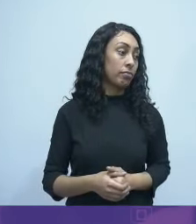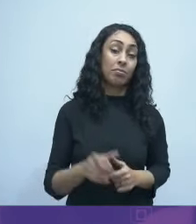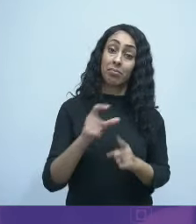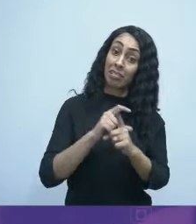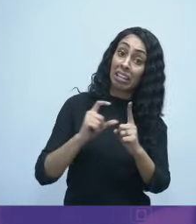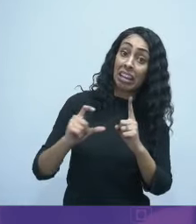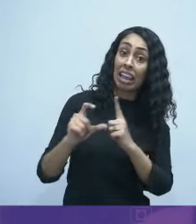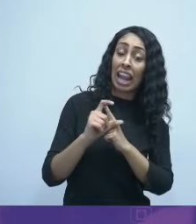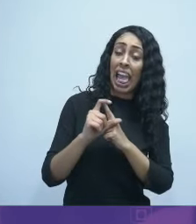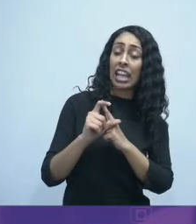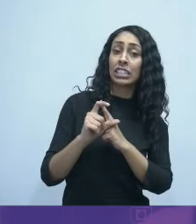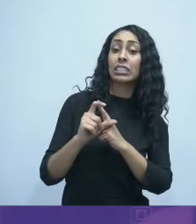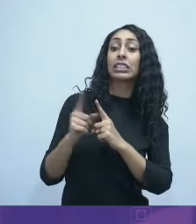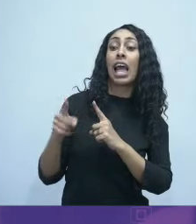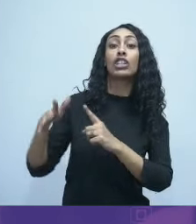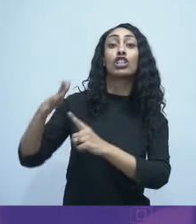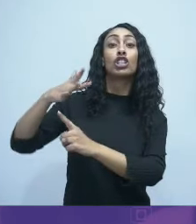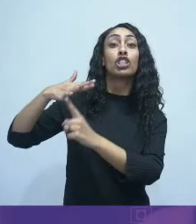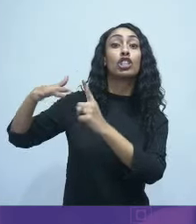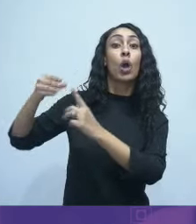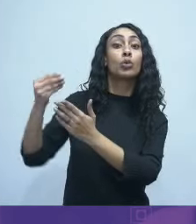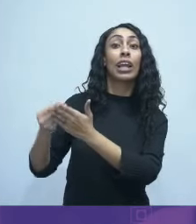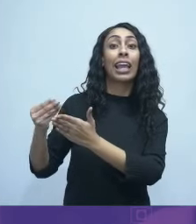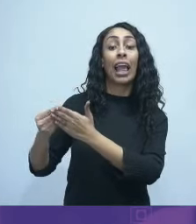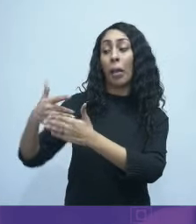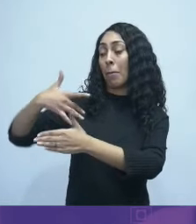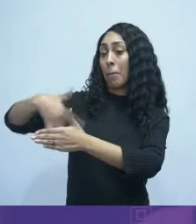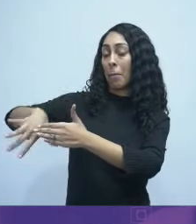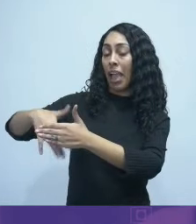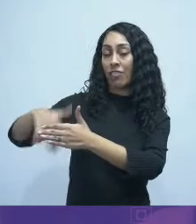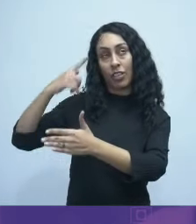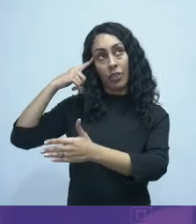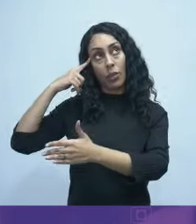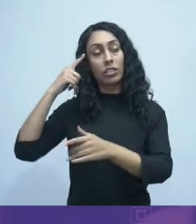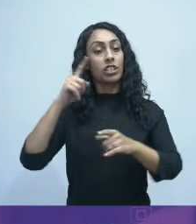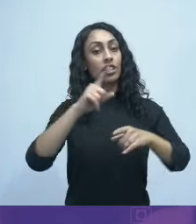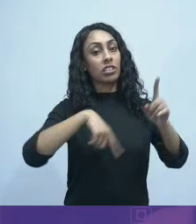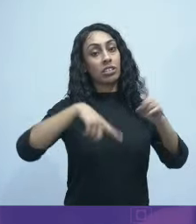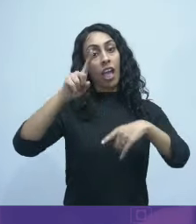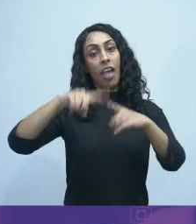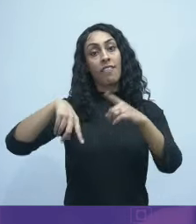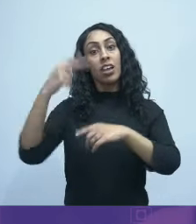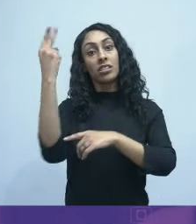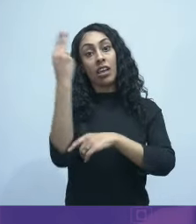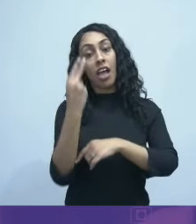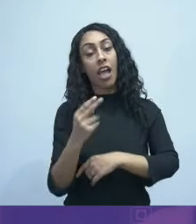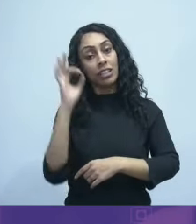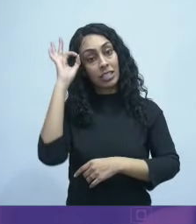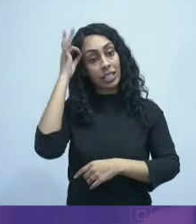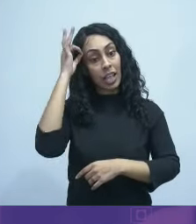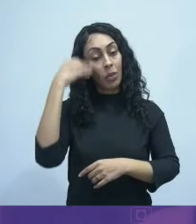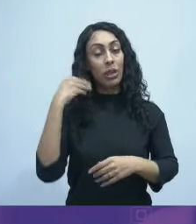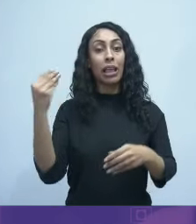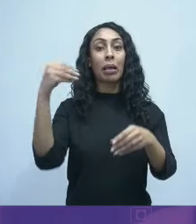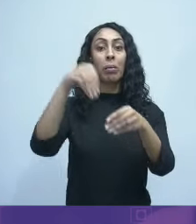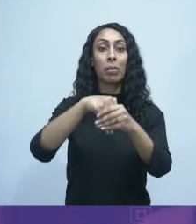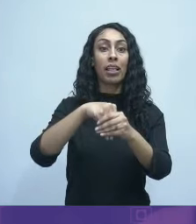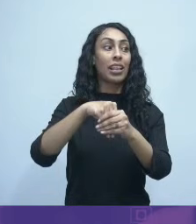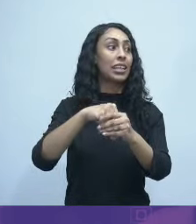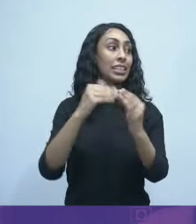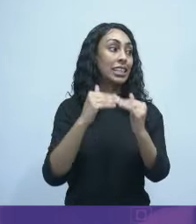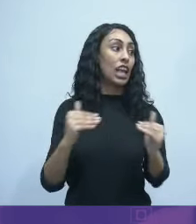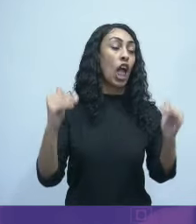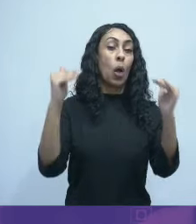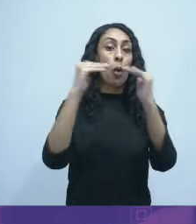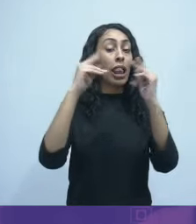and socio-economic background have always been part of our definition of diversity at the Arts Council, but we've actually built an equality objective to